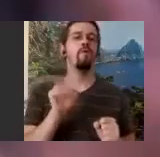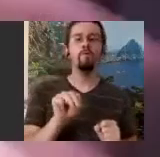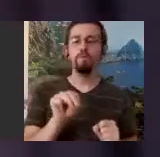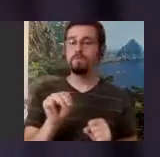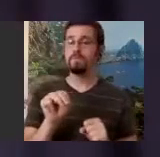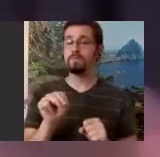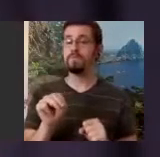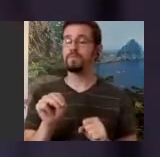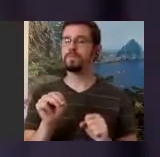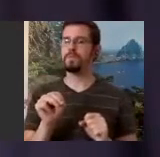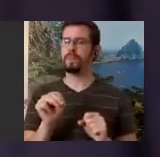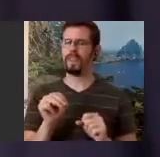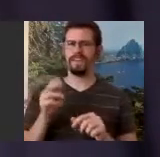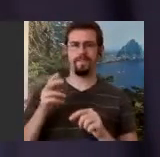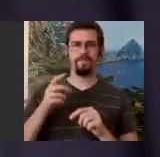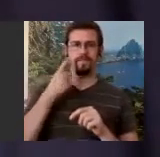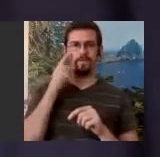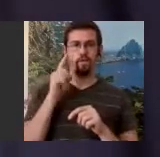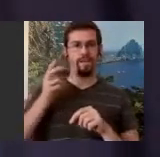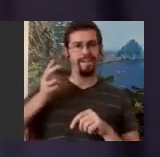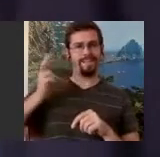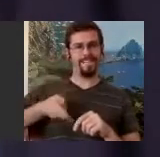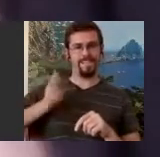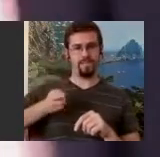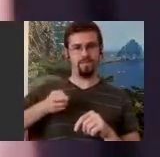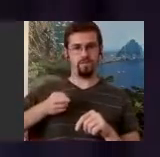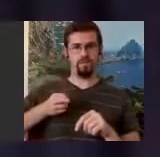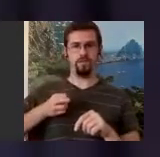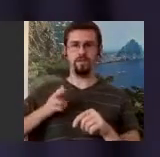and all the historical relevance of this information, as